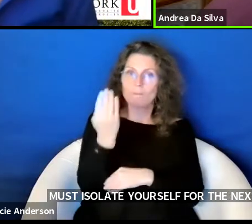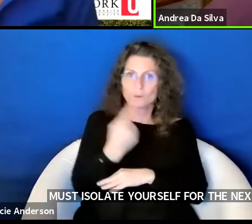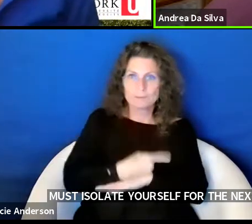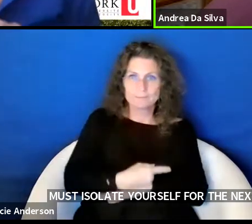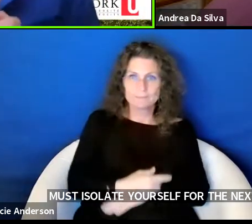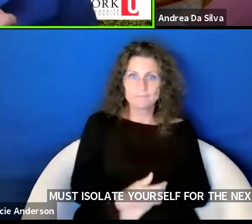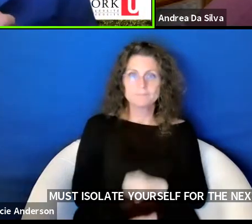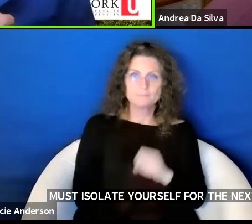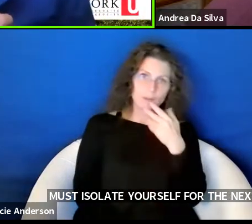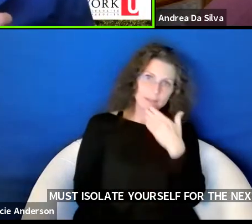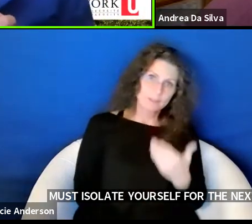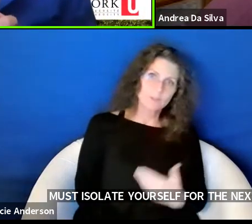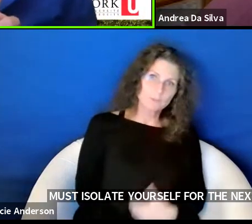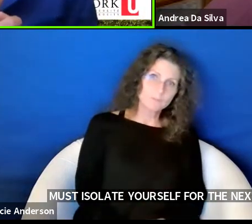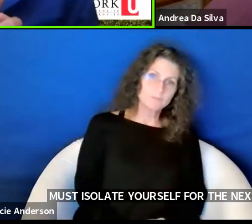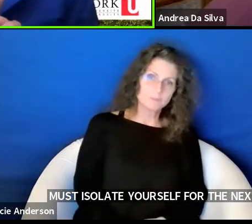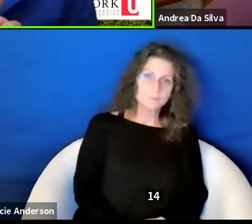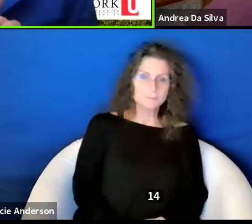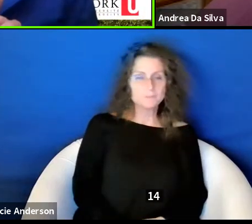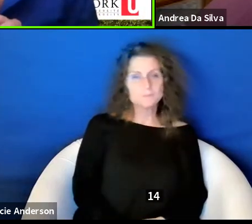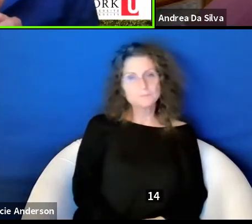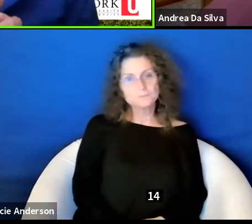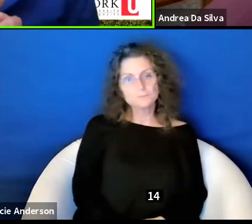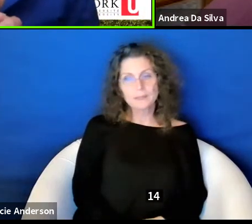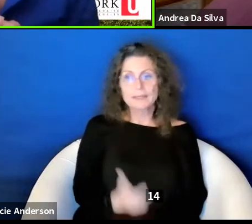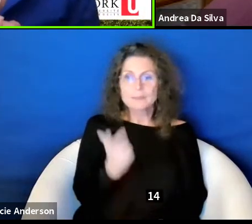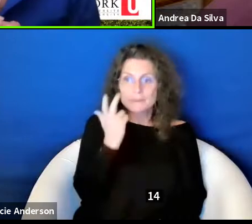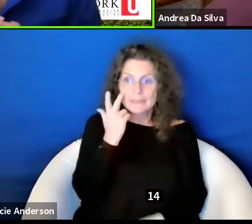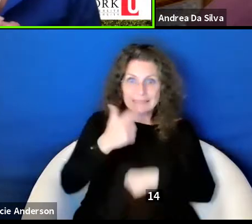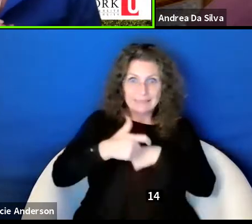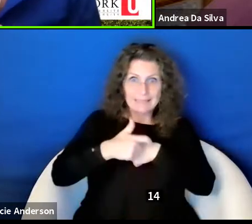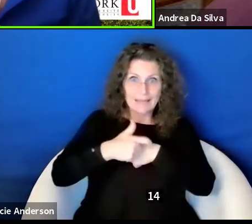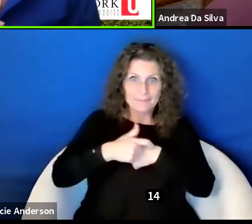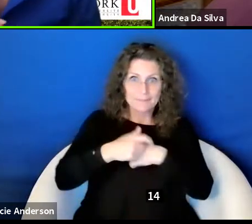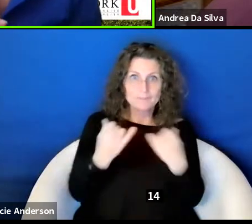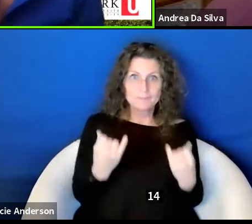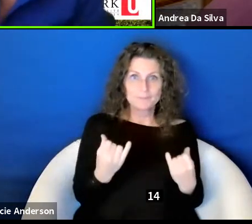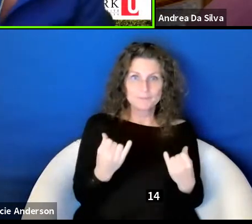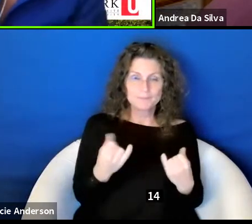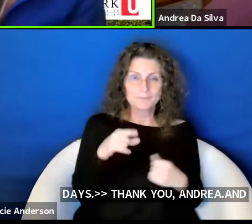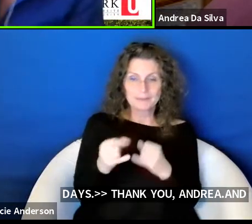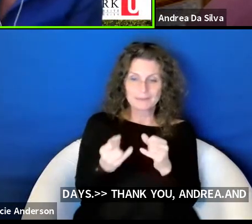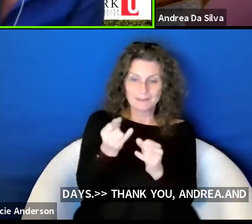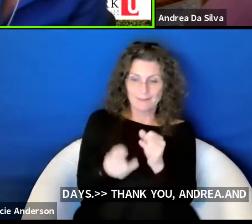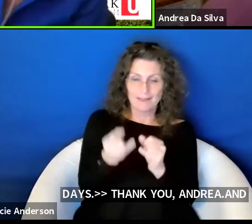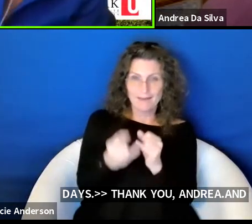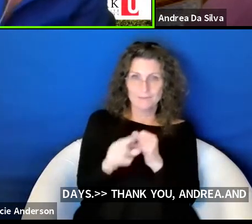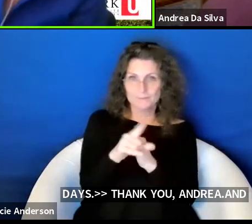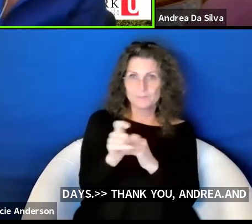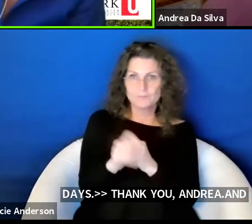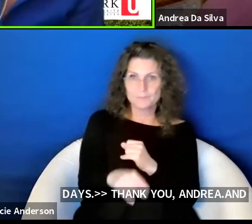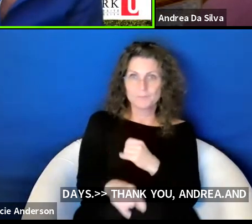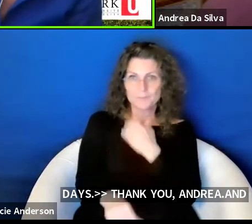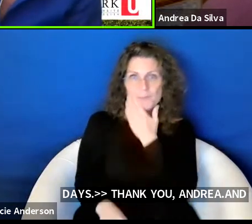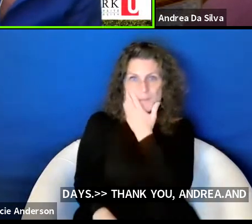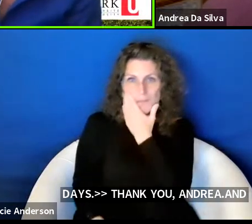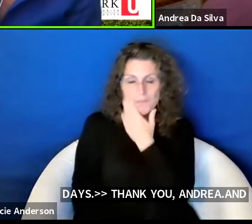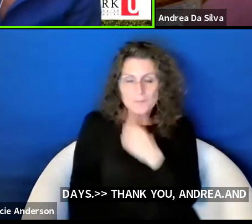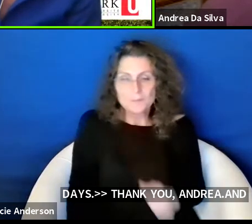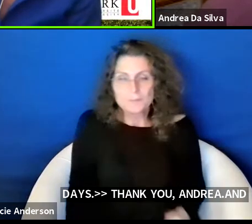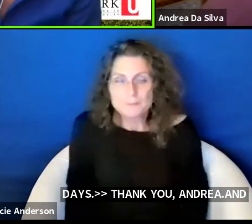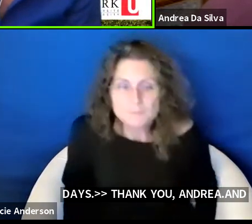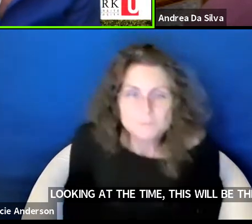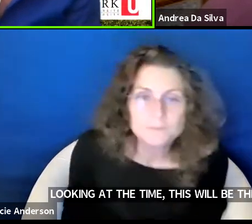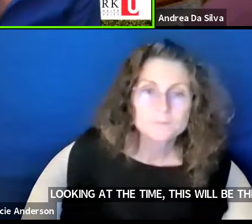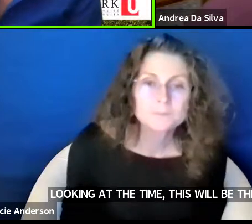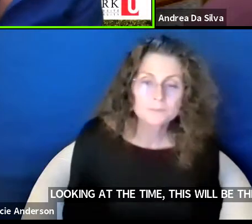Thank you, Andrea. And looking at the time, this will be the last question. And the question